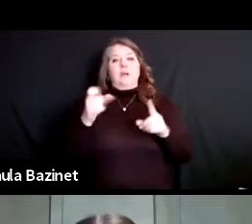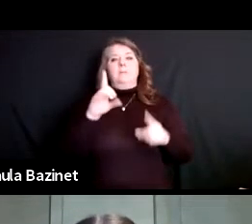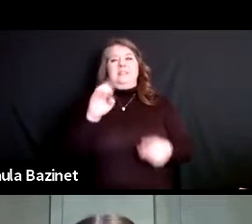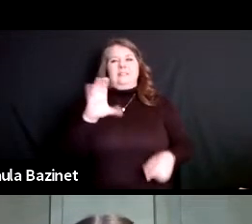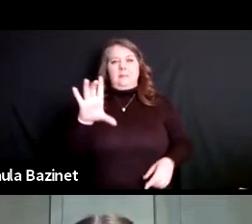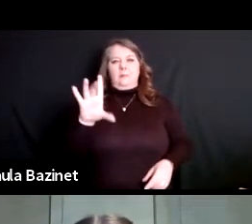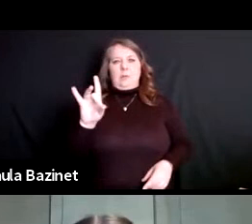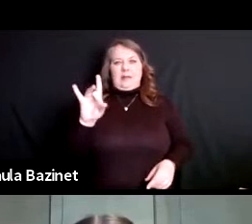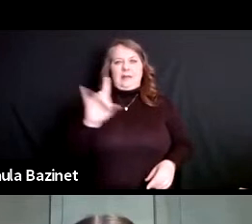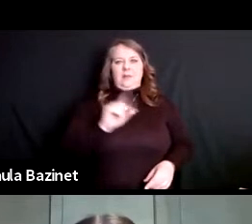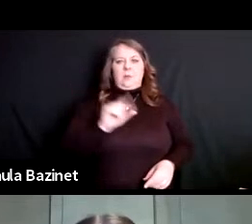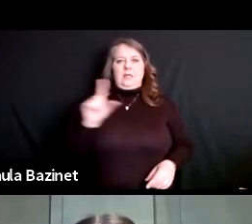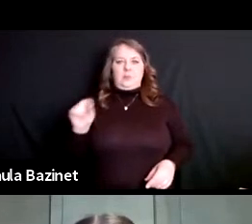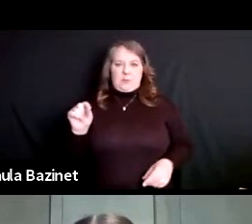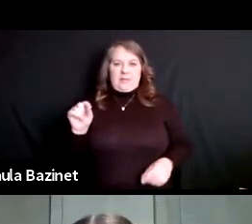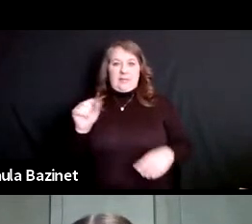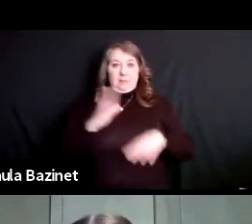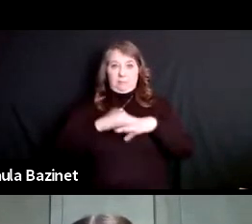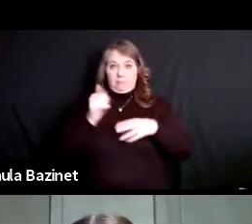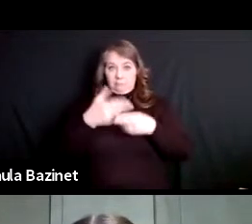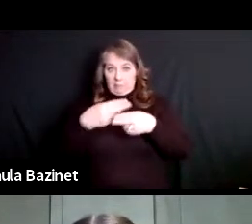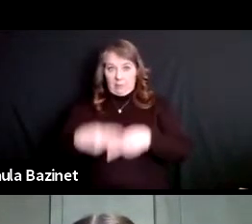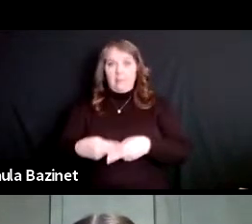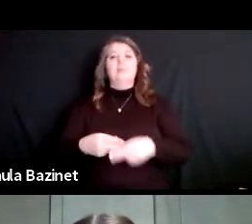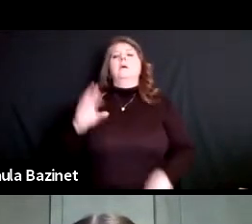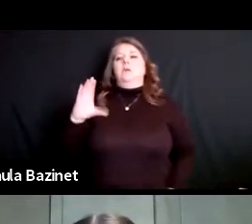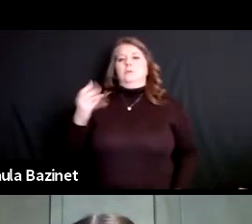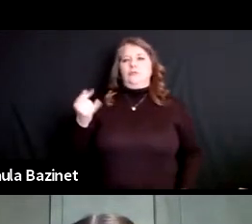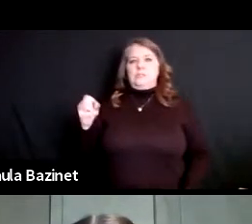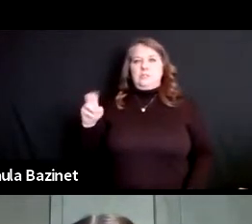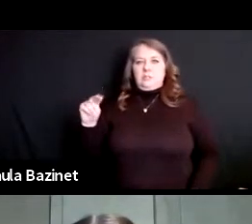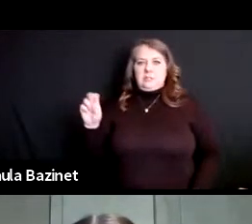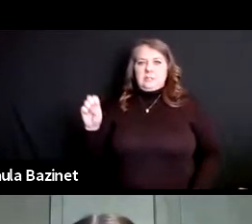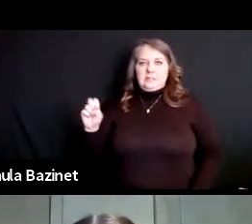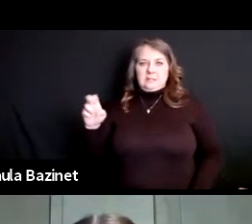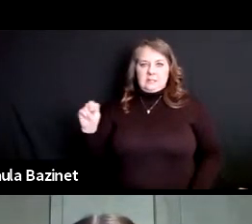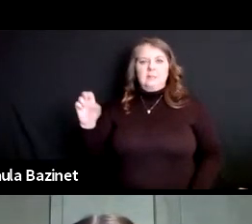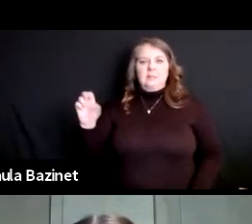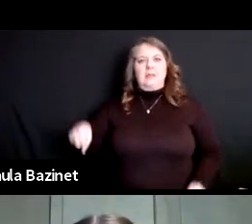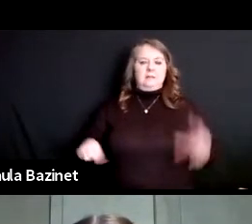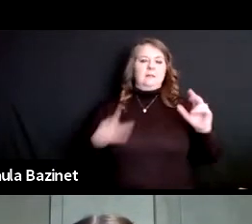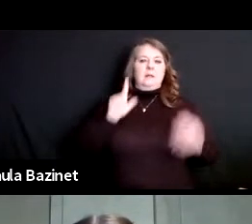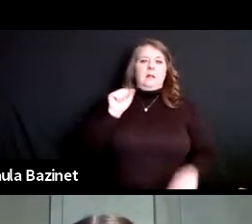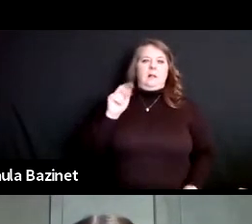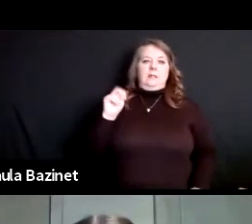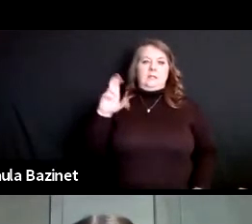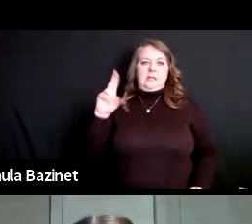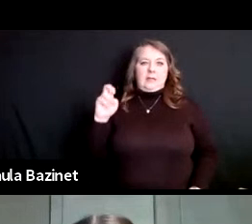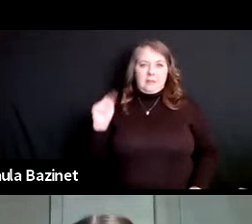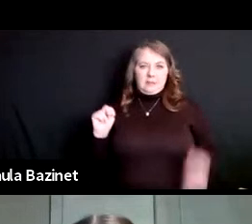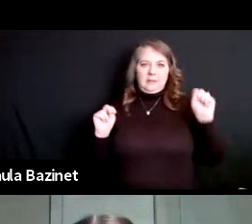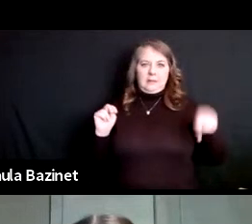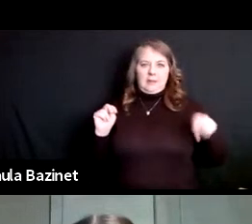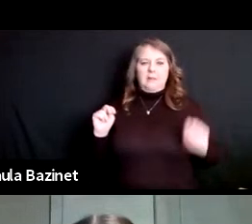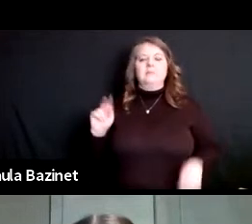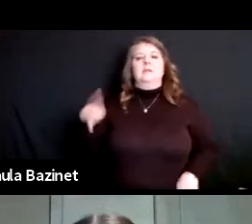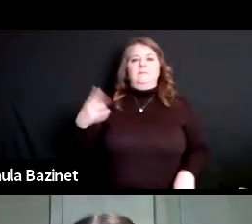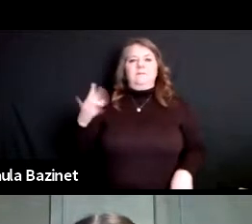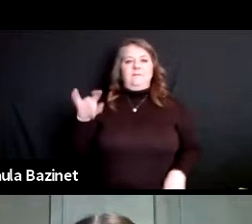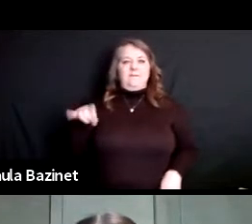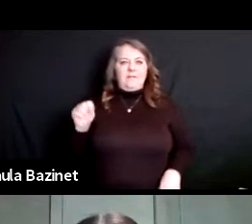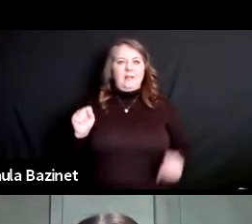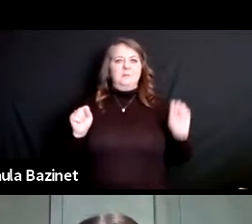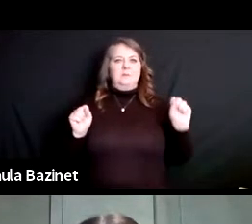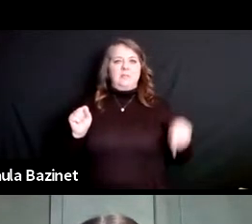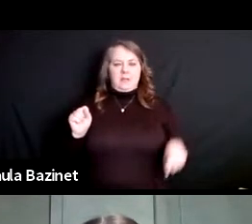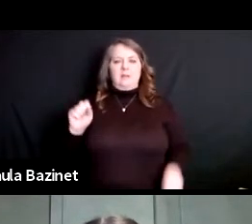please? Mr. Christensen? Yes. Ms. Lincoln? Yes. Ms. Phillips? Yes.